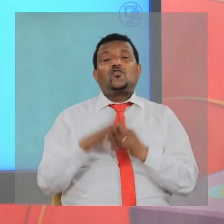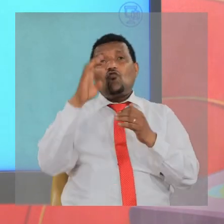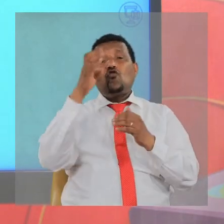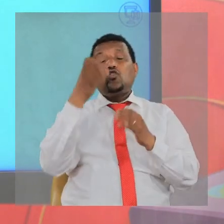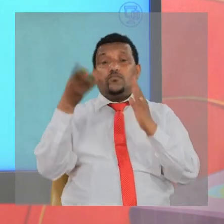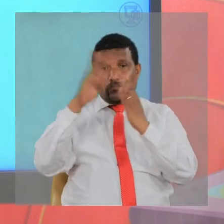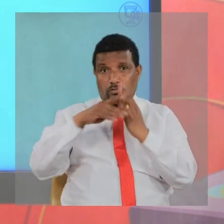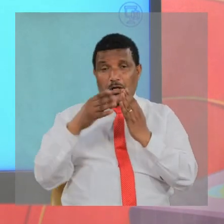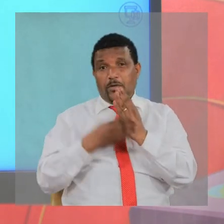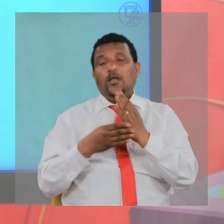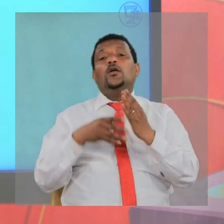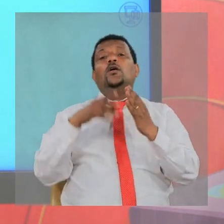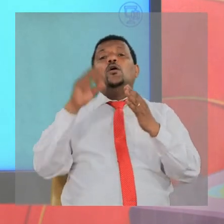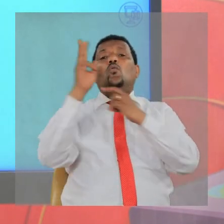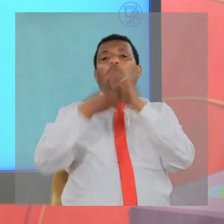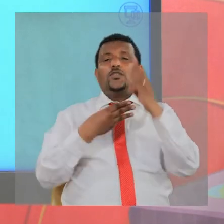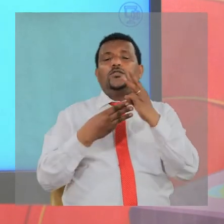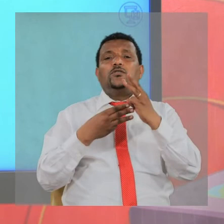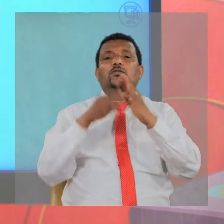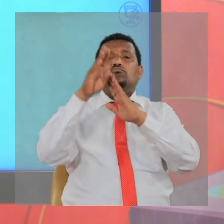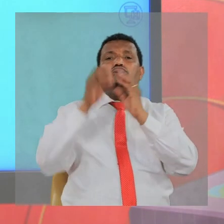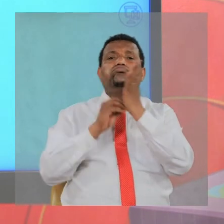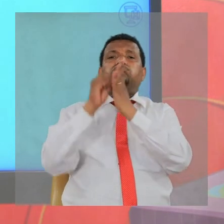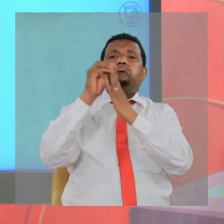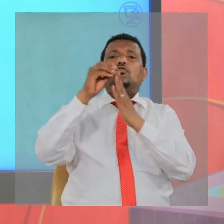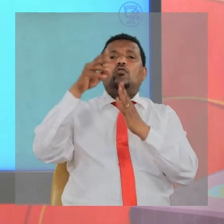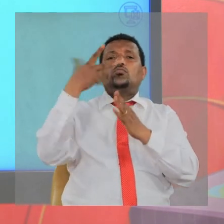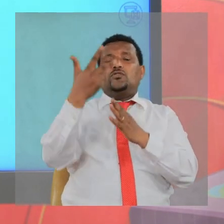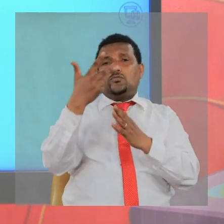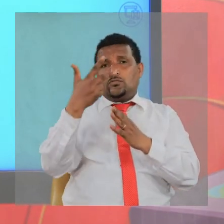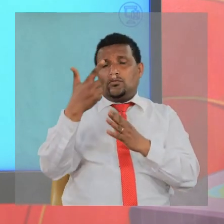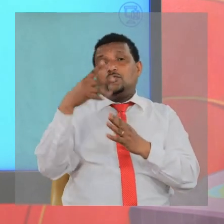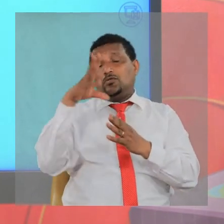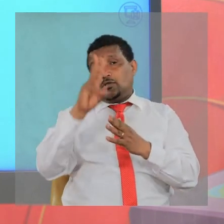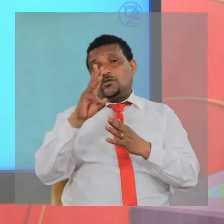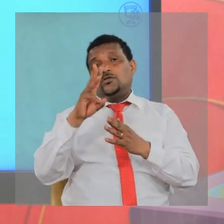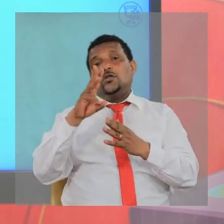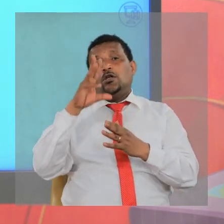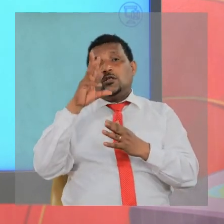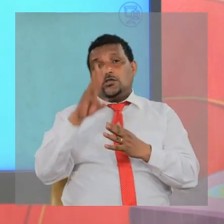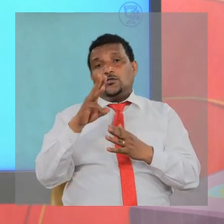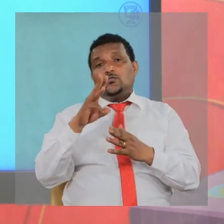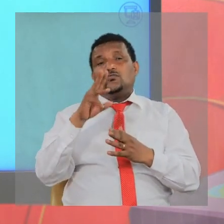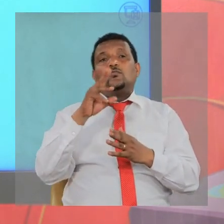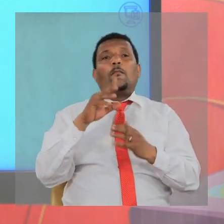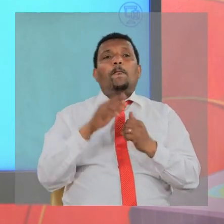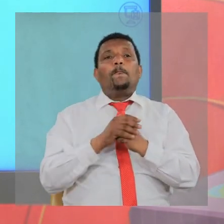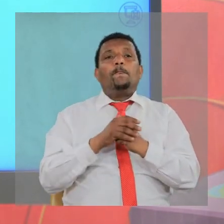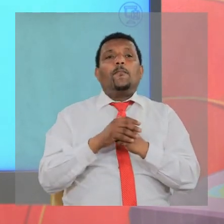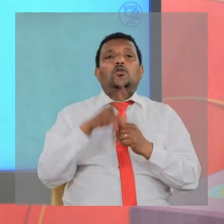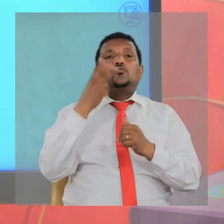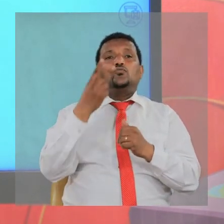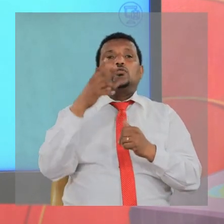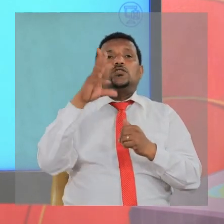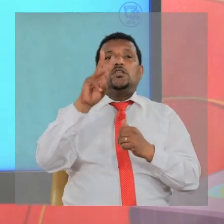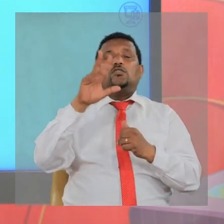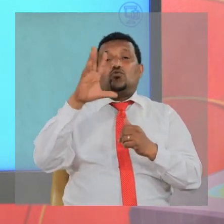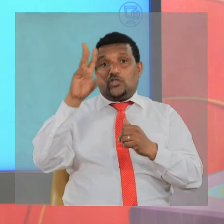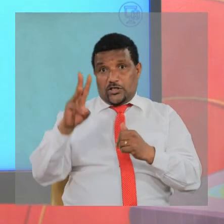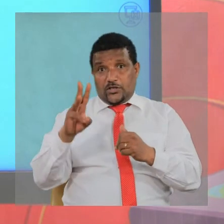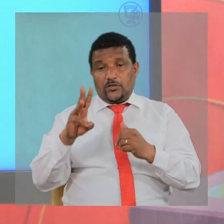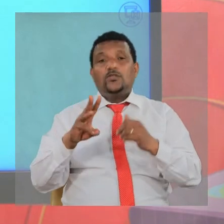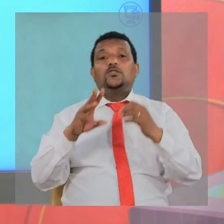supplied of weights increased from 3 kg to 6 kg. From this information, the initial price is 20 and the final price is